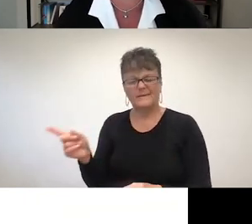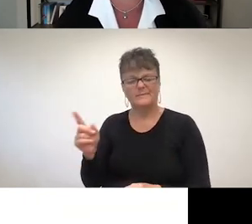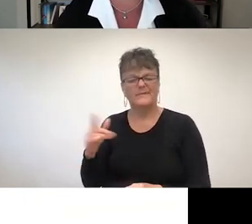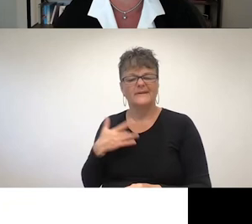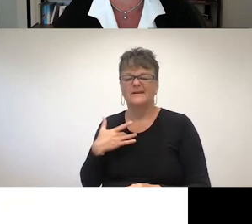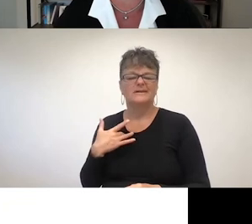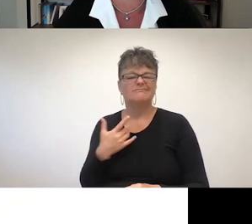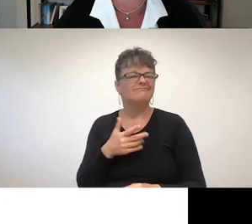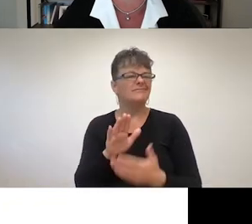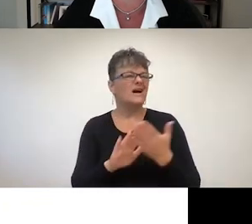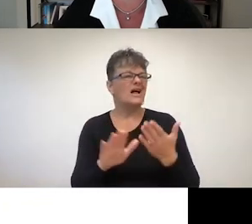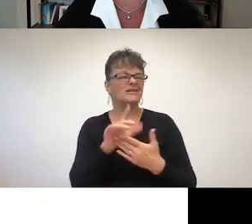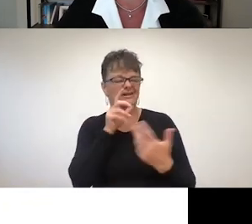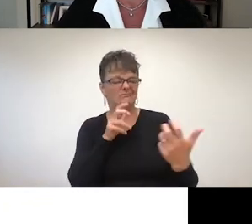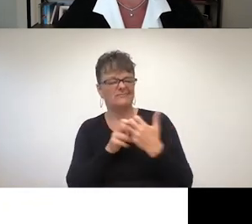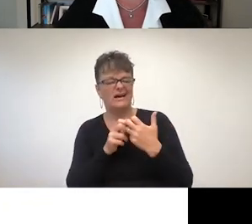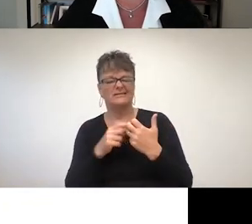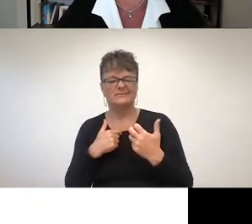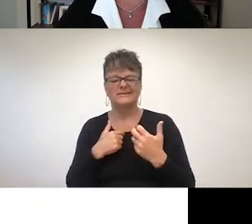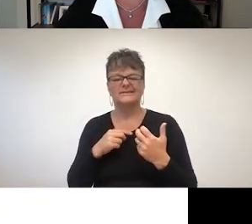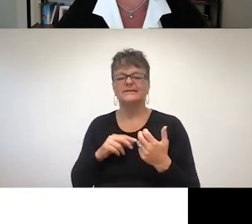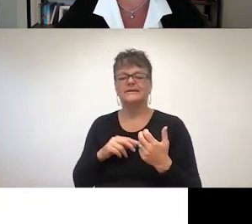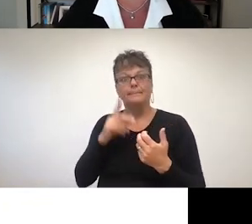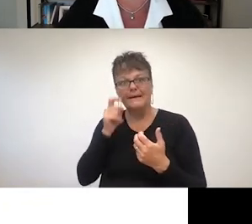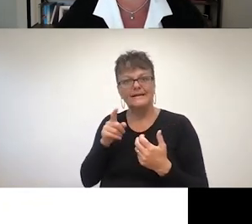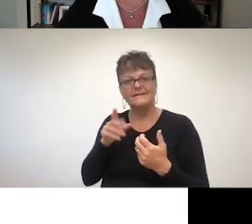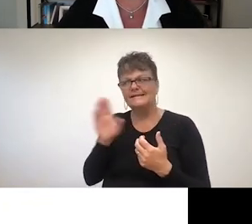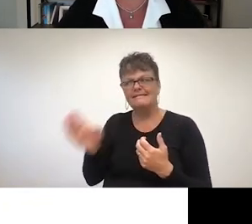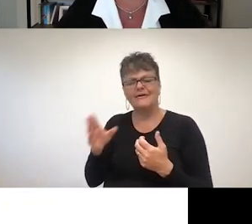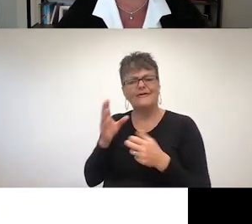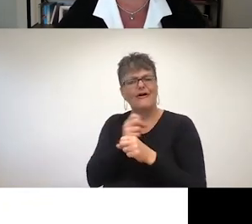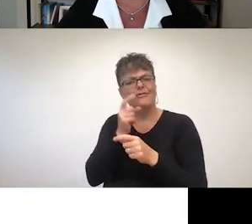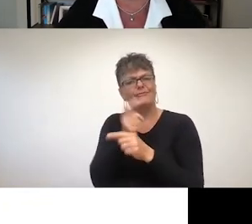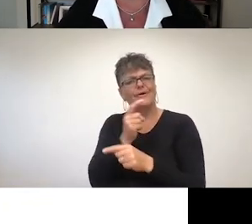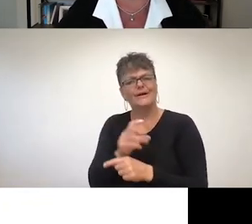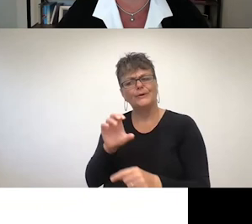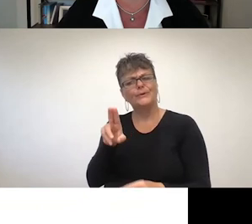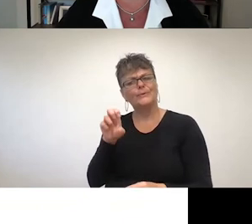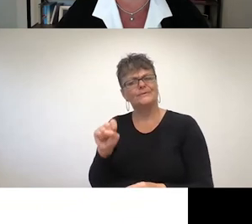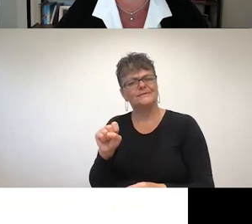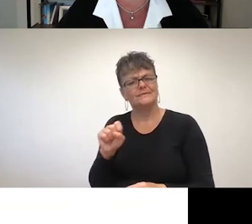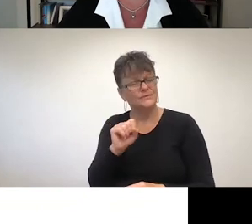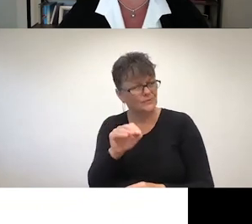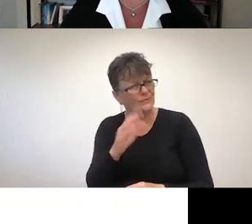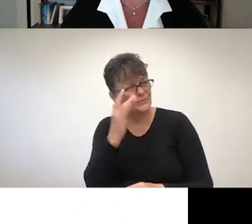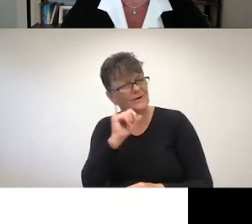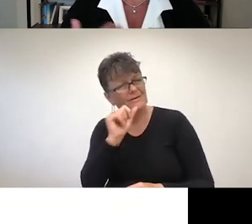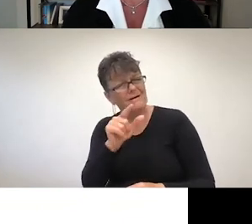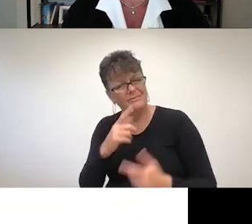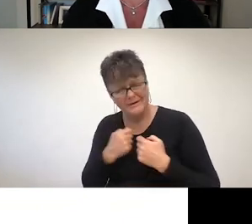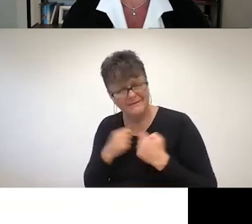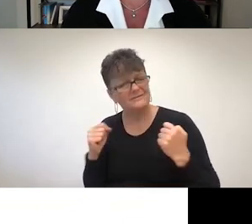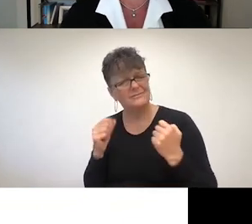they stop out or don't continue, right? So being willing to open up a little bit and be vulnerable with your students and say, you know